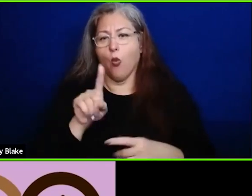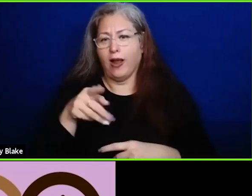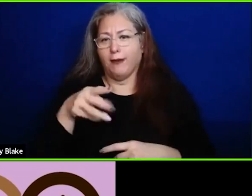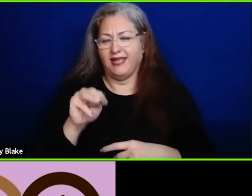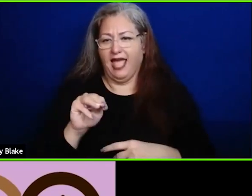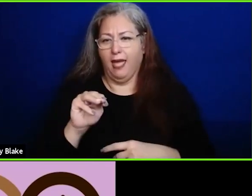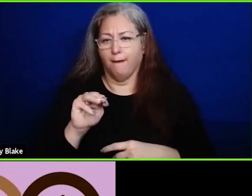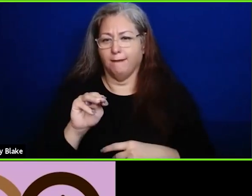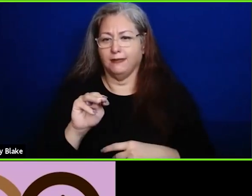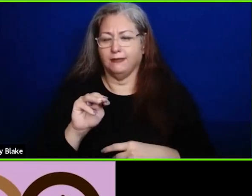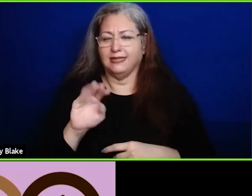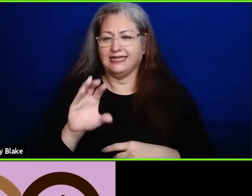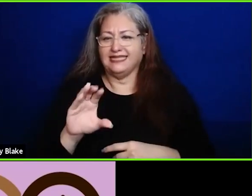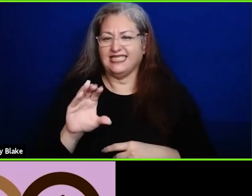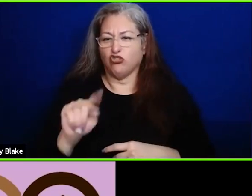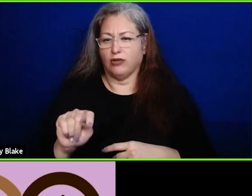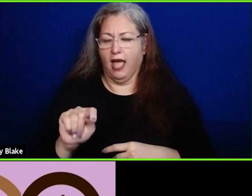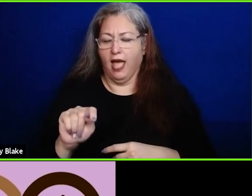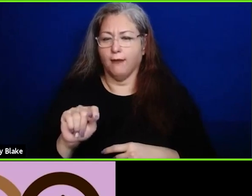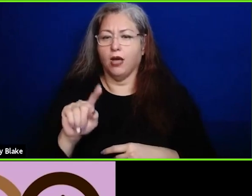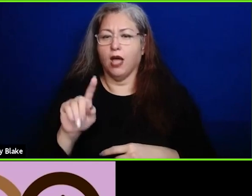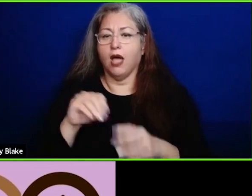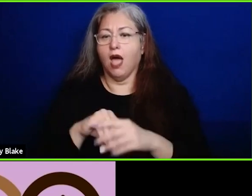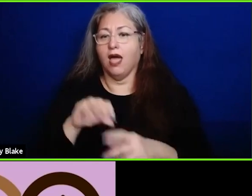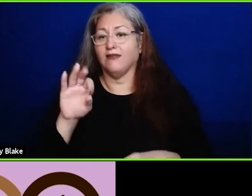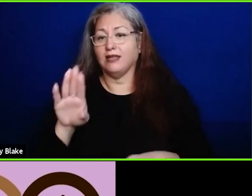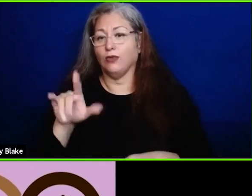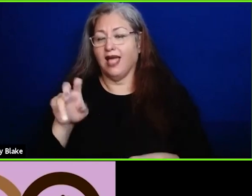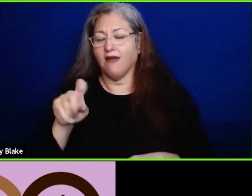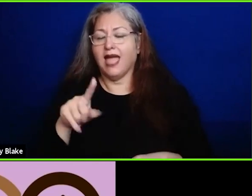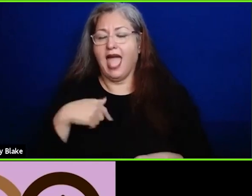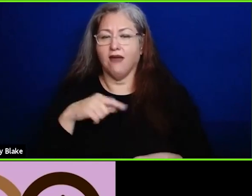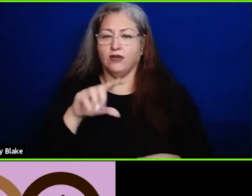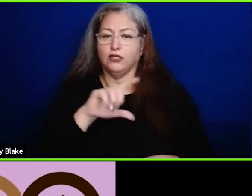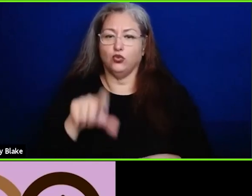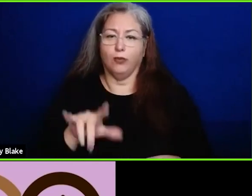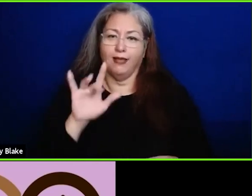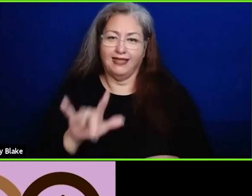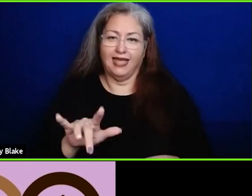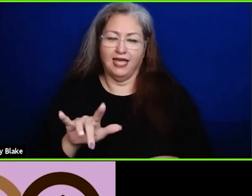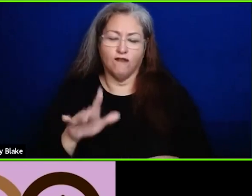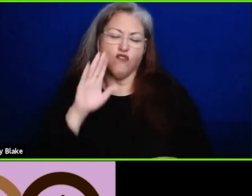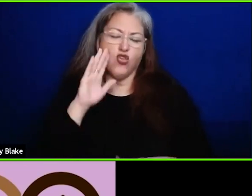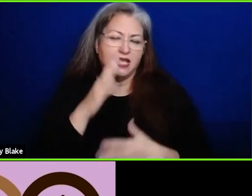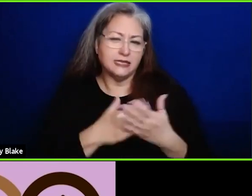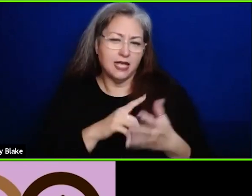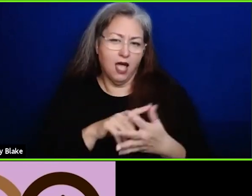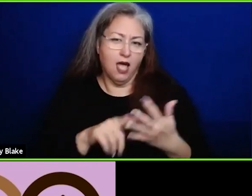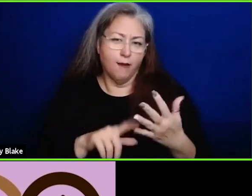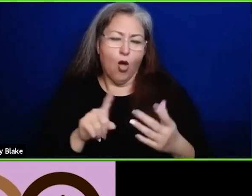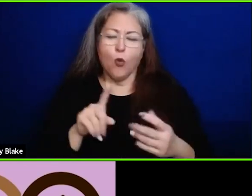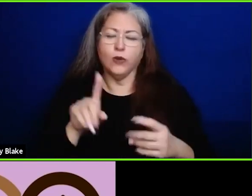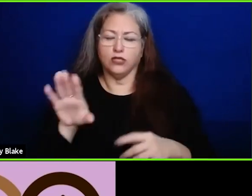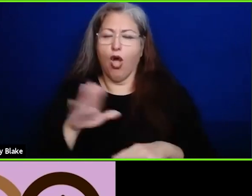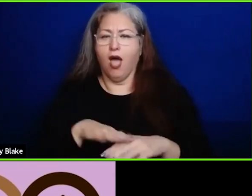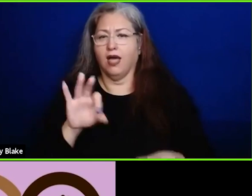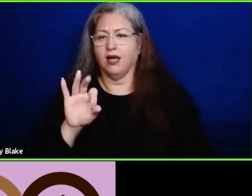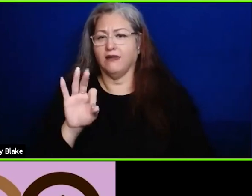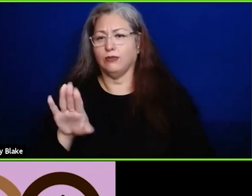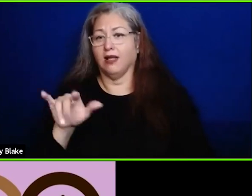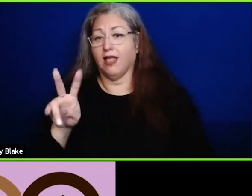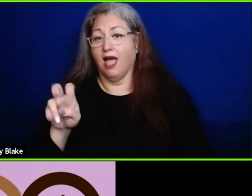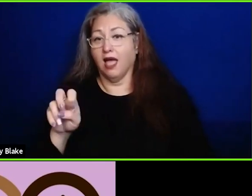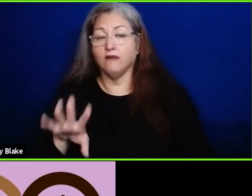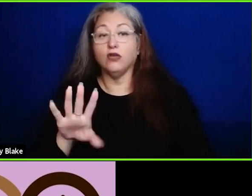Time on Facebook Live, and there's a Zoom link as well for some of them, but always Facebook Live.